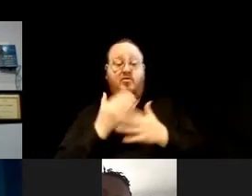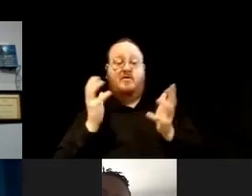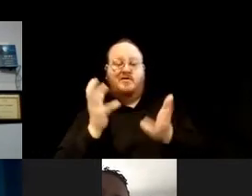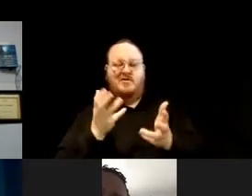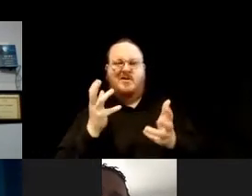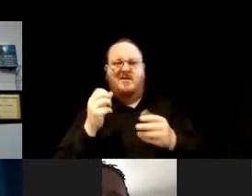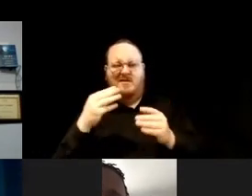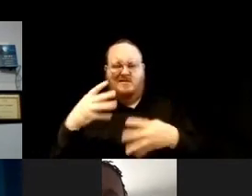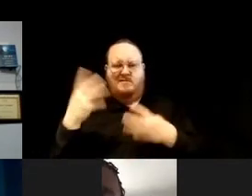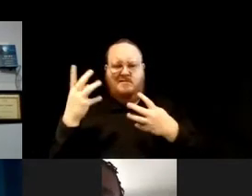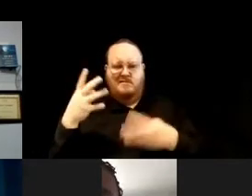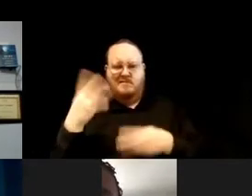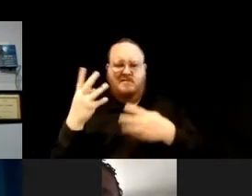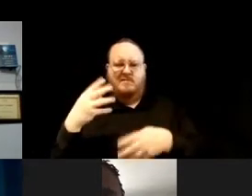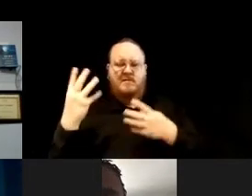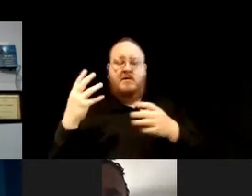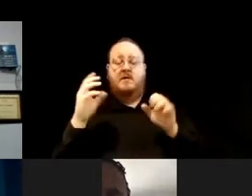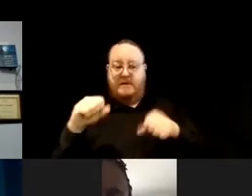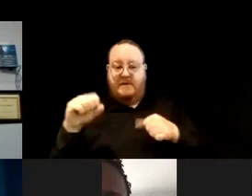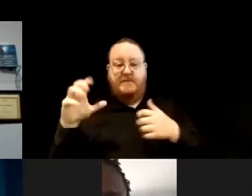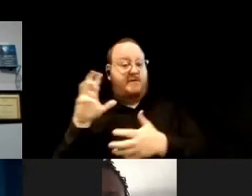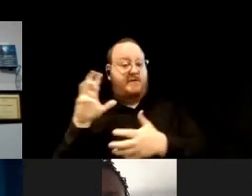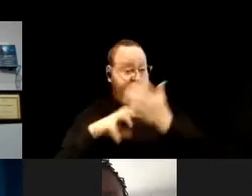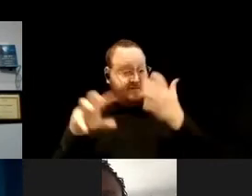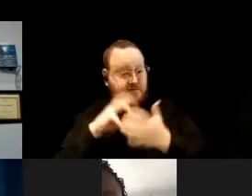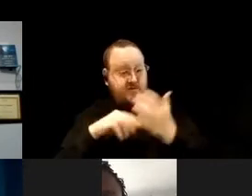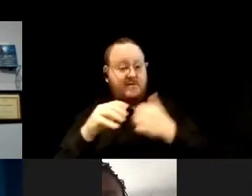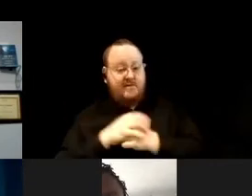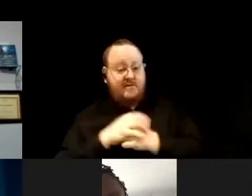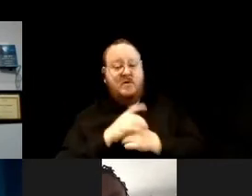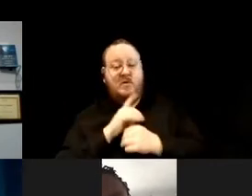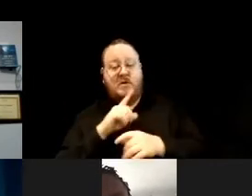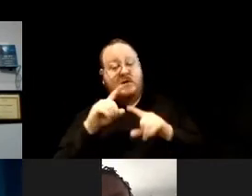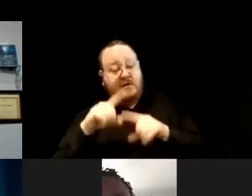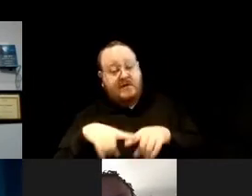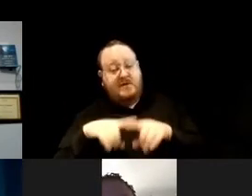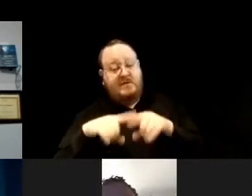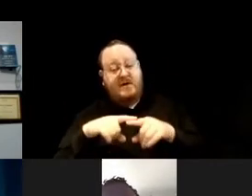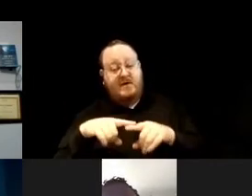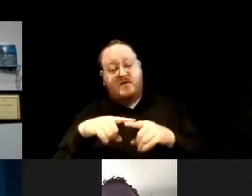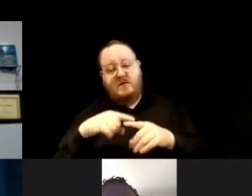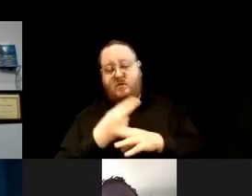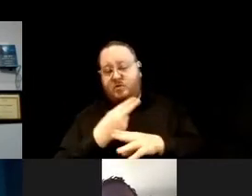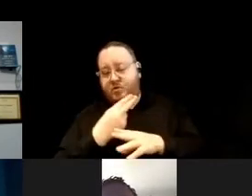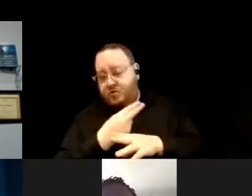But again, it's going to depend a lot on what's being used